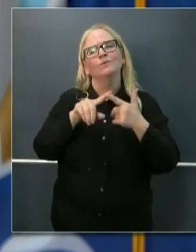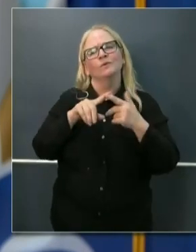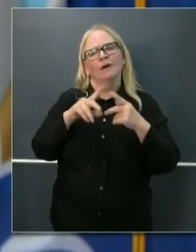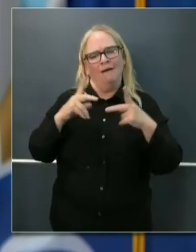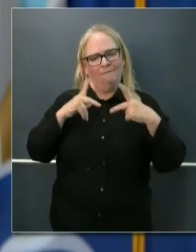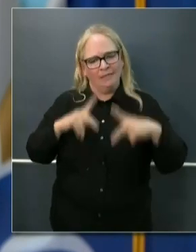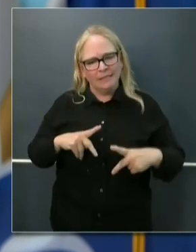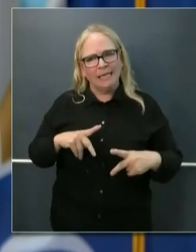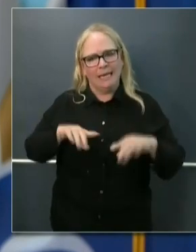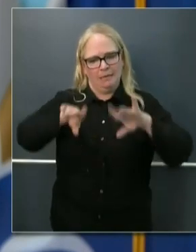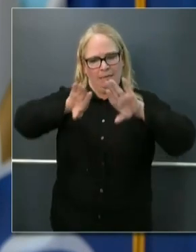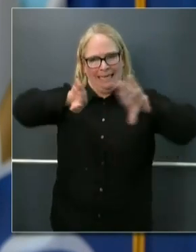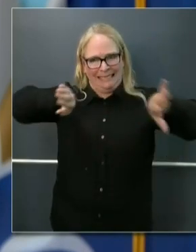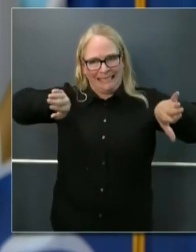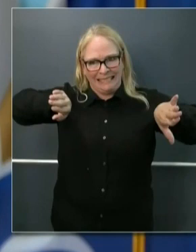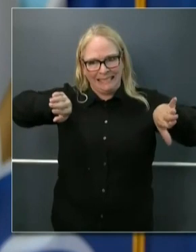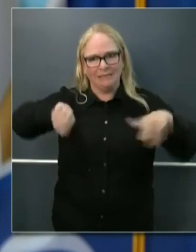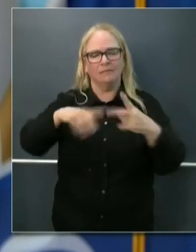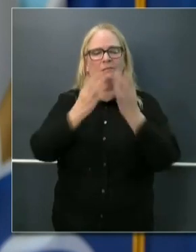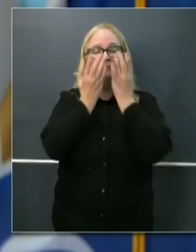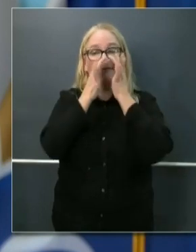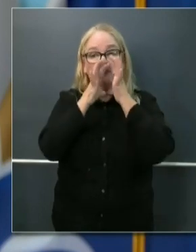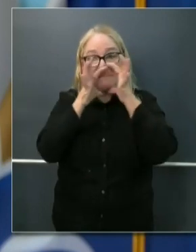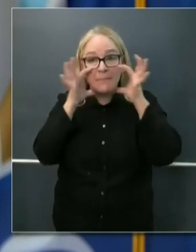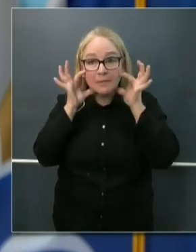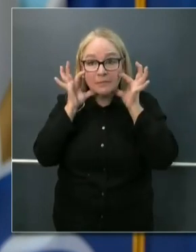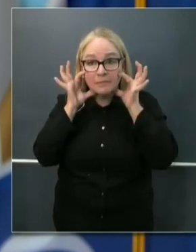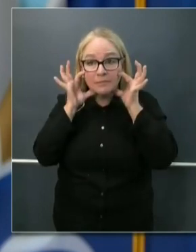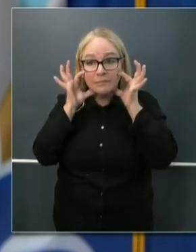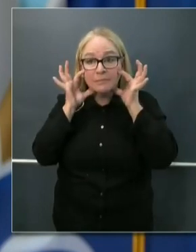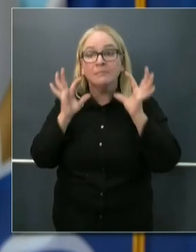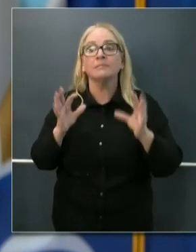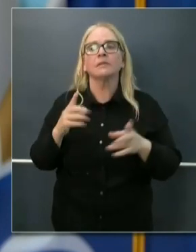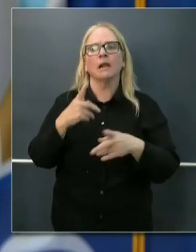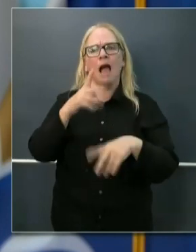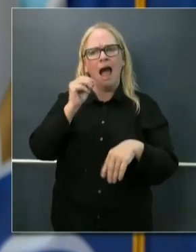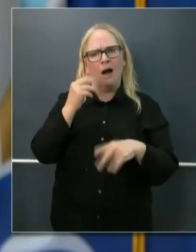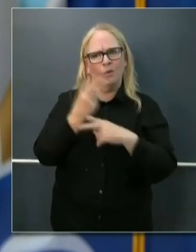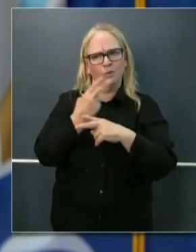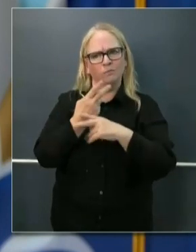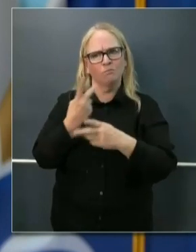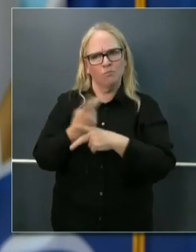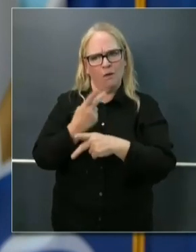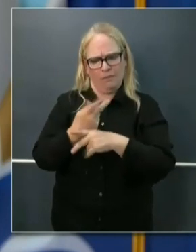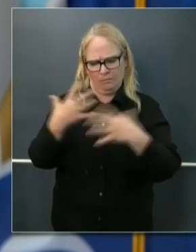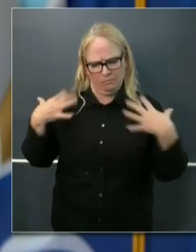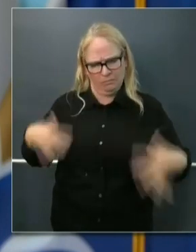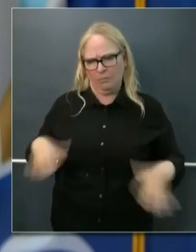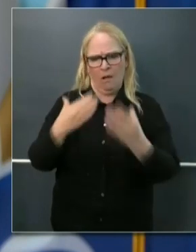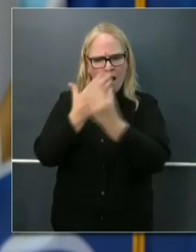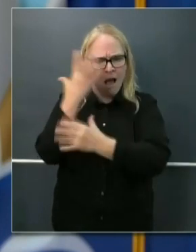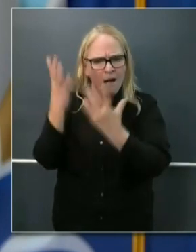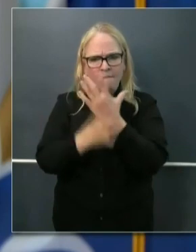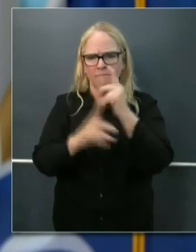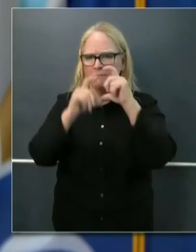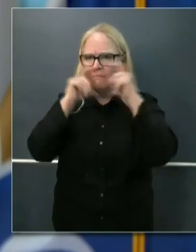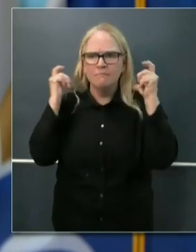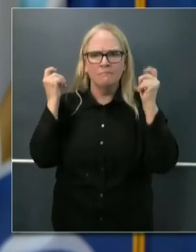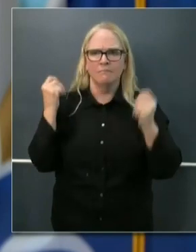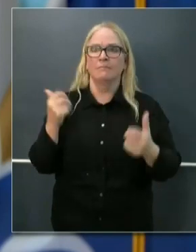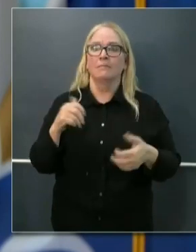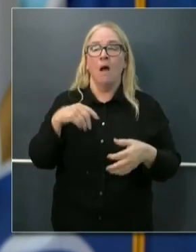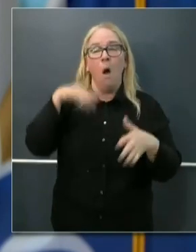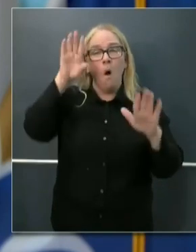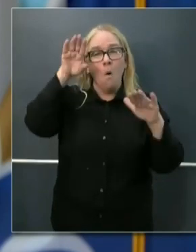distancing, wear face coverings where appropriate, and continue to do justice to this moment. I hope next